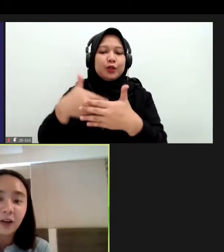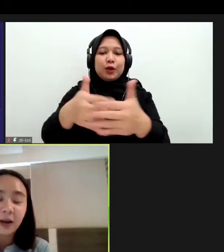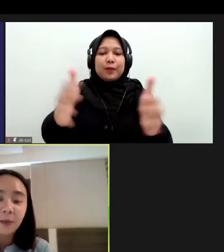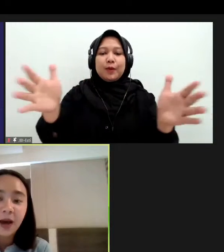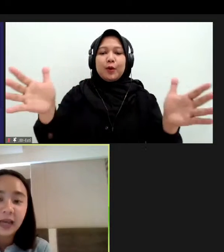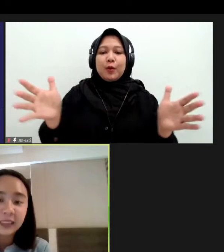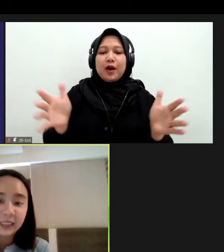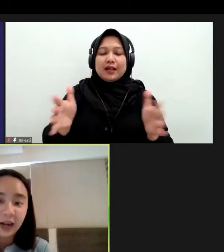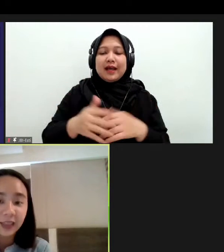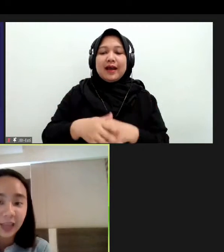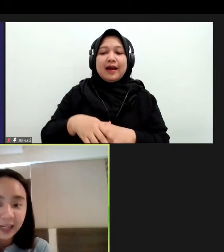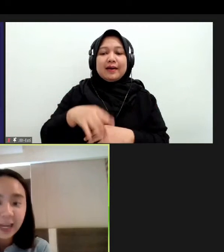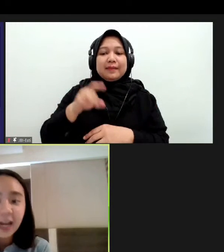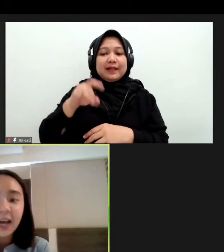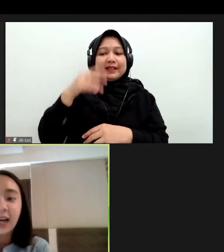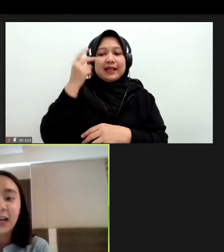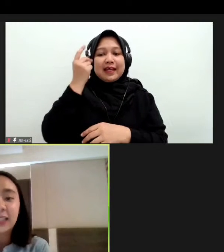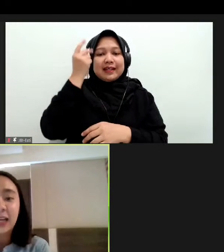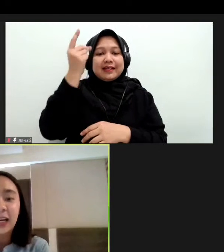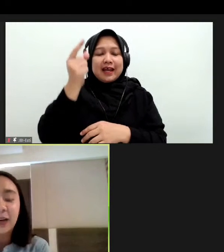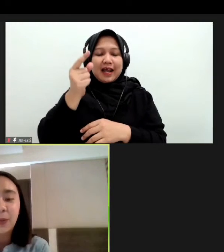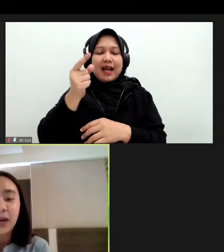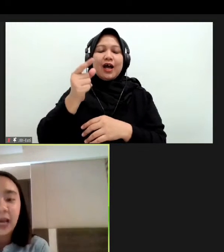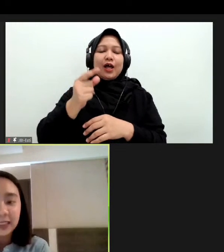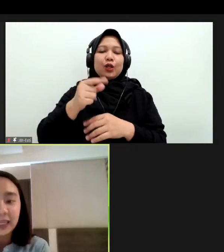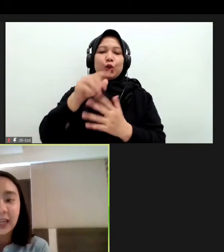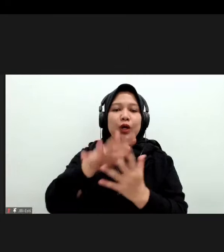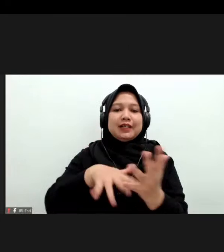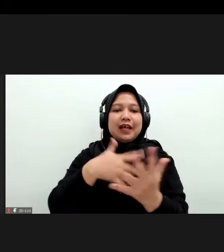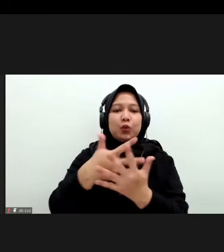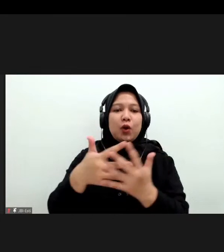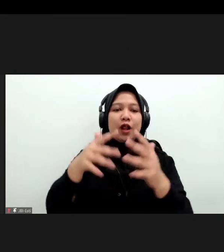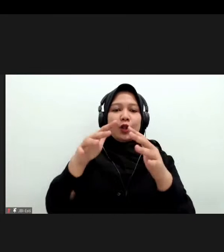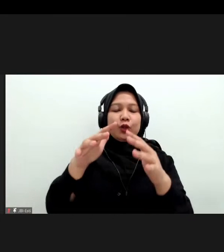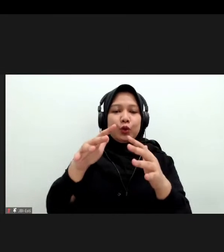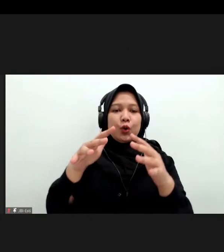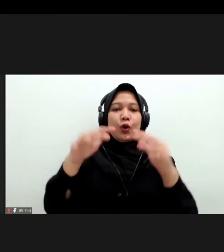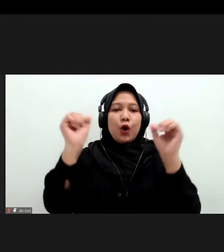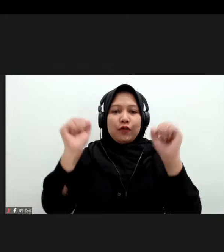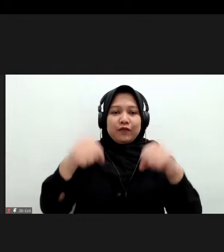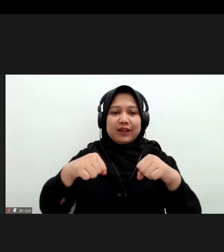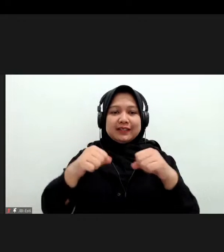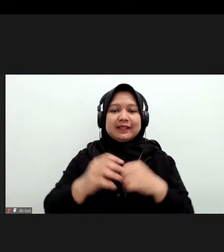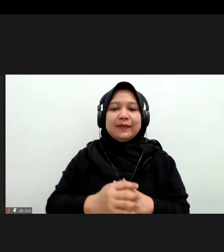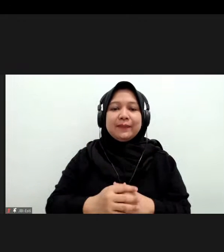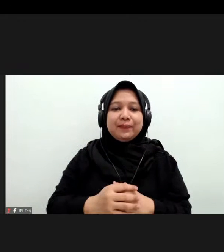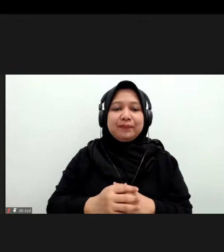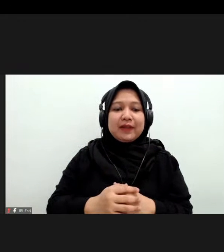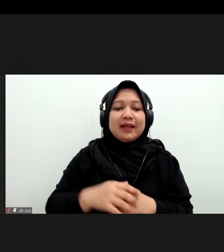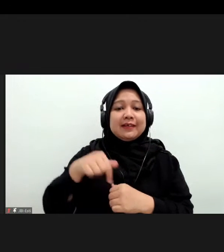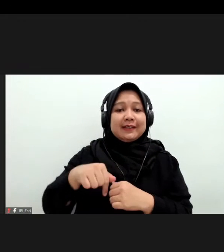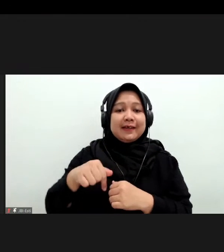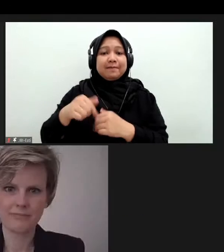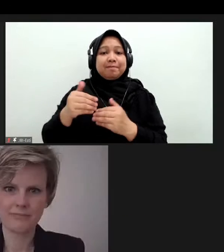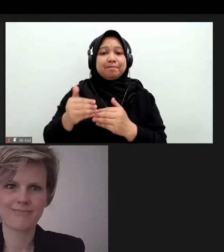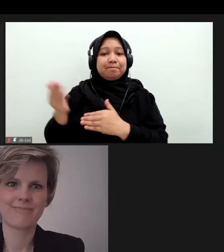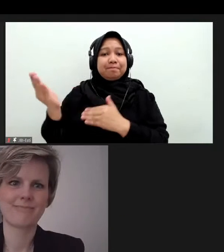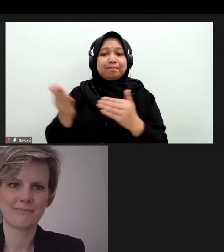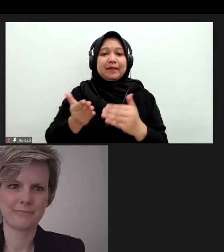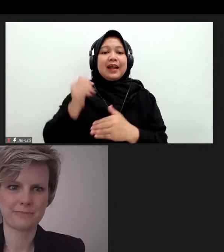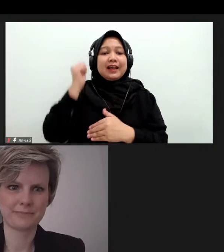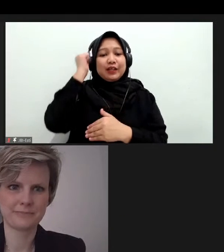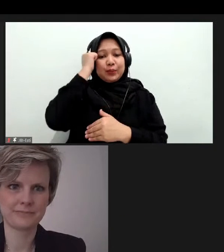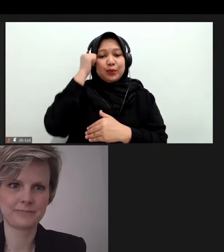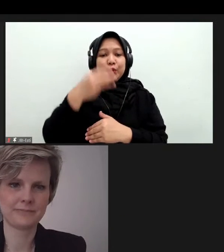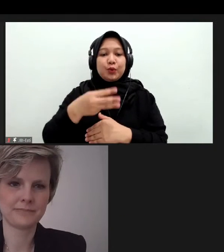have Mbak Esther Hartai. Mbak Hester is senior legal advisor at European Center